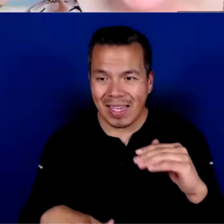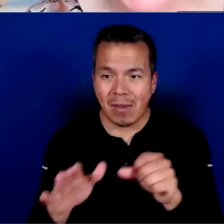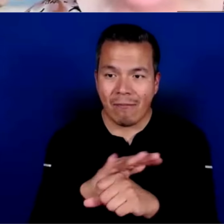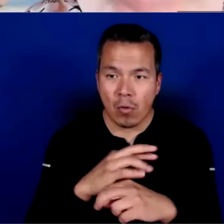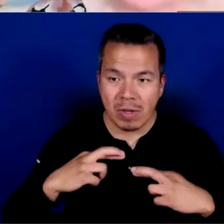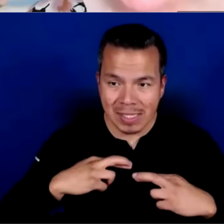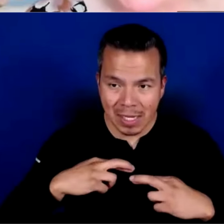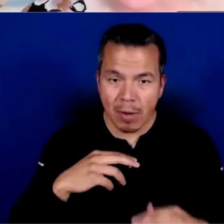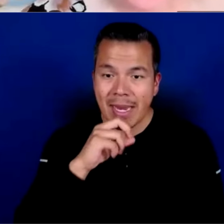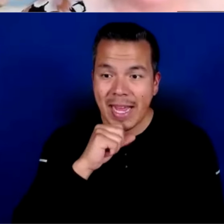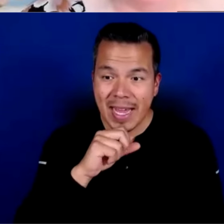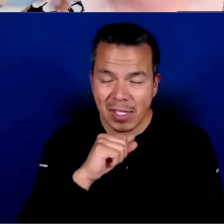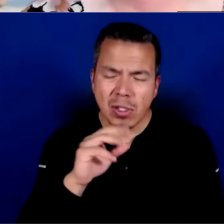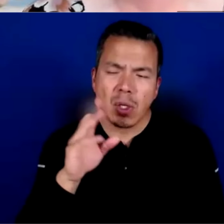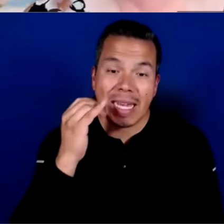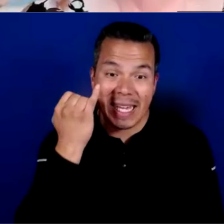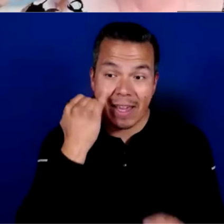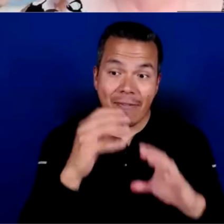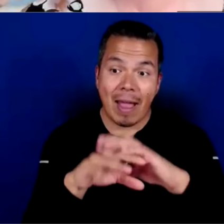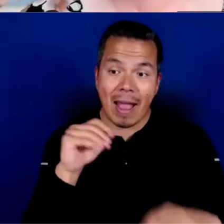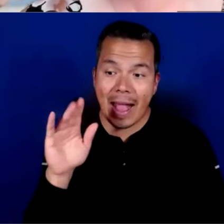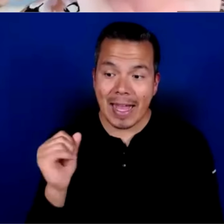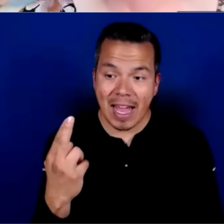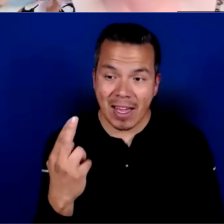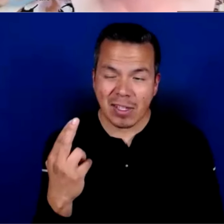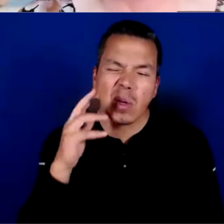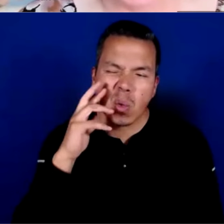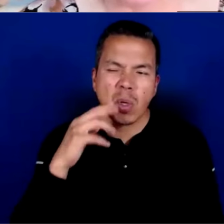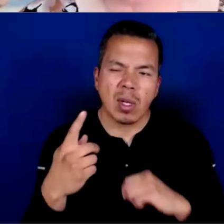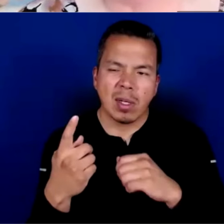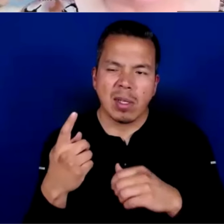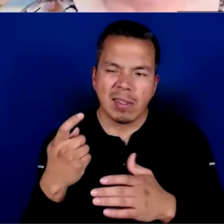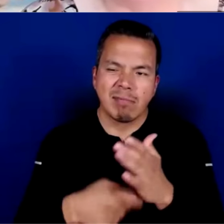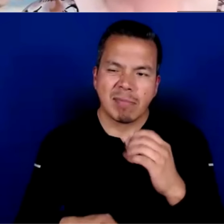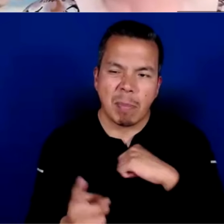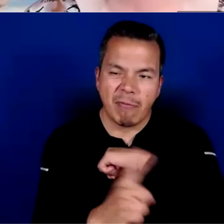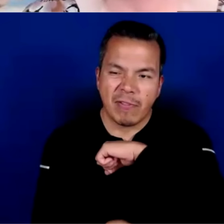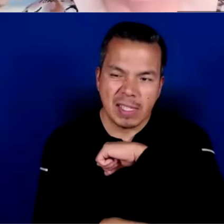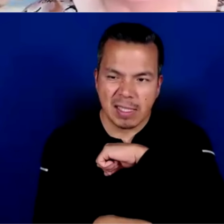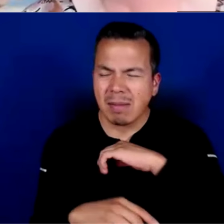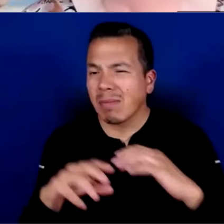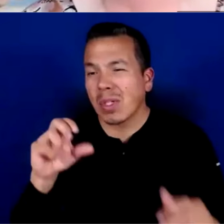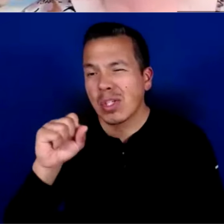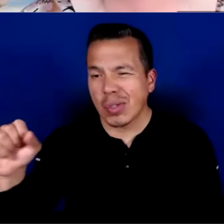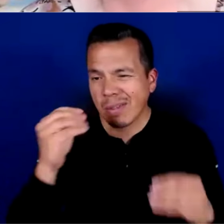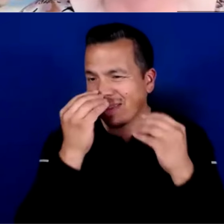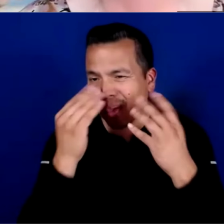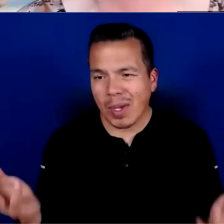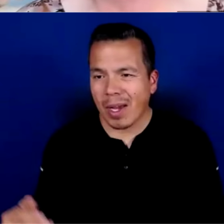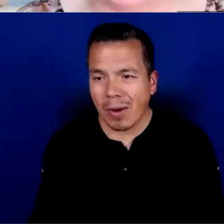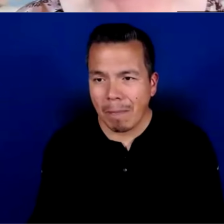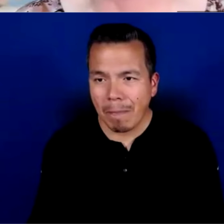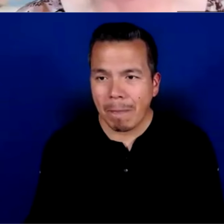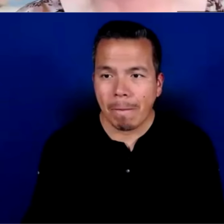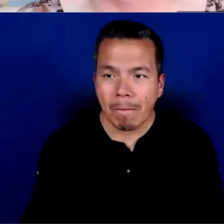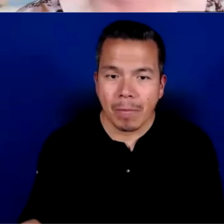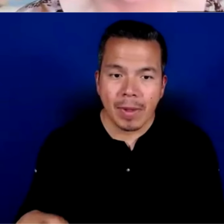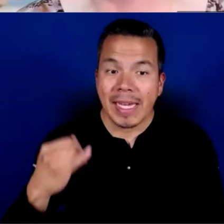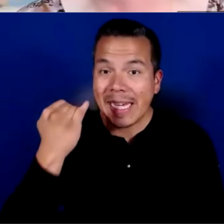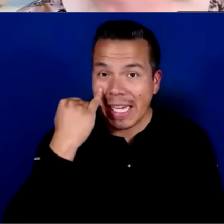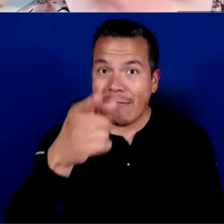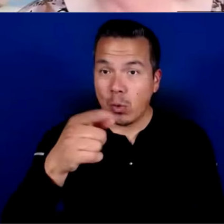penalties on that if you take it out early. Social Security doesn't care. It's a resource. If it's something you could